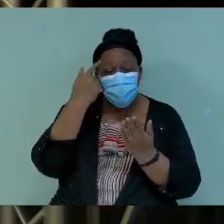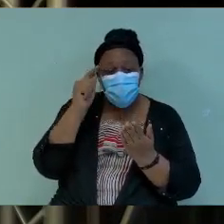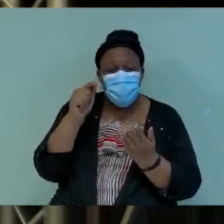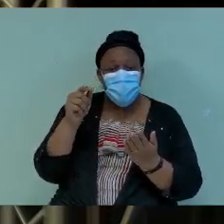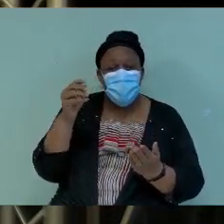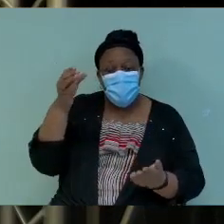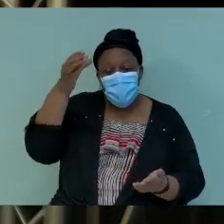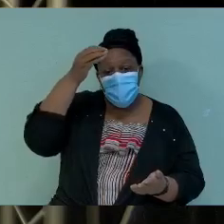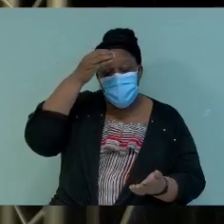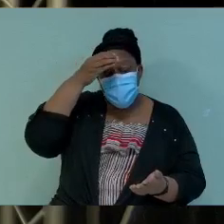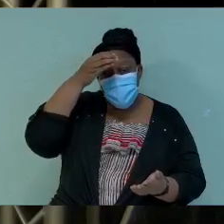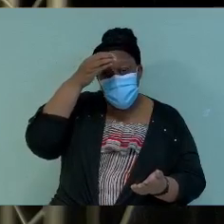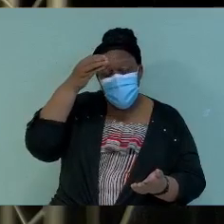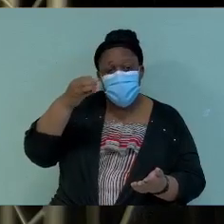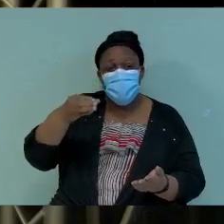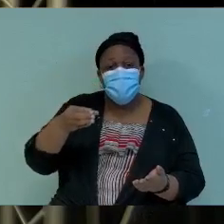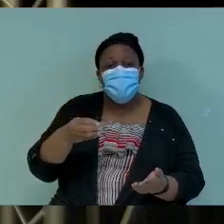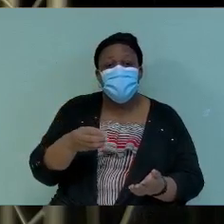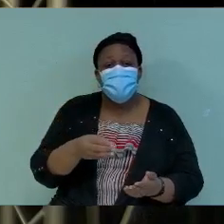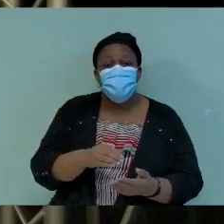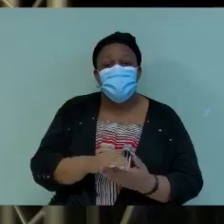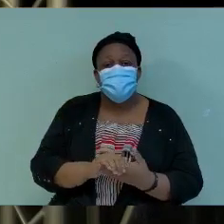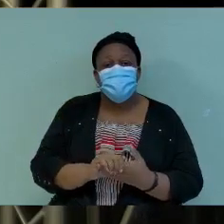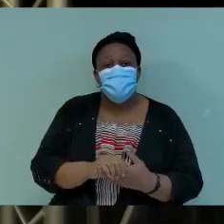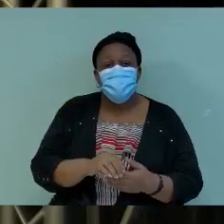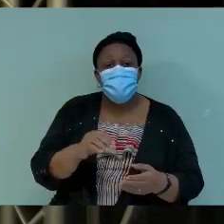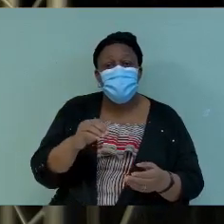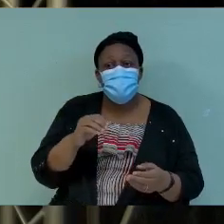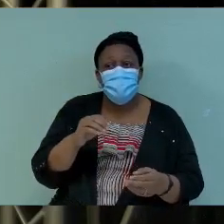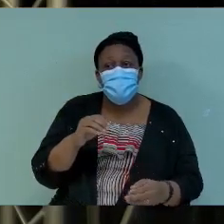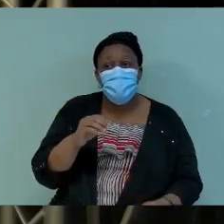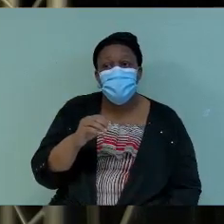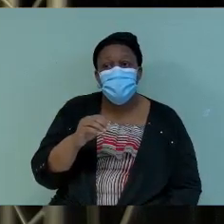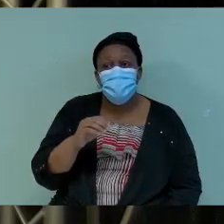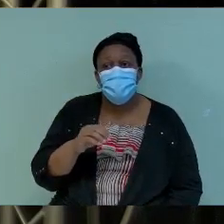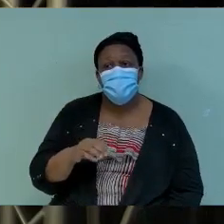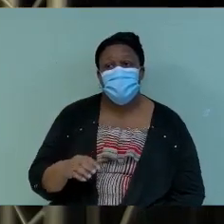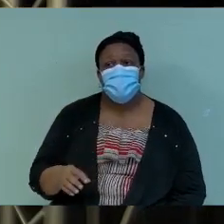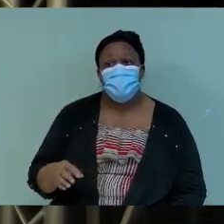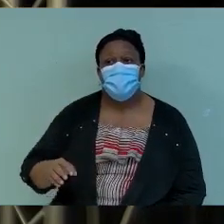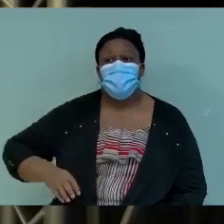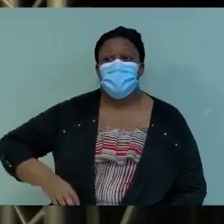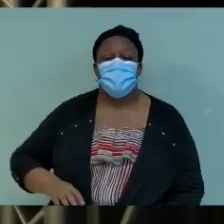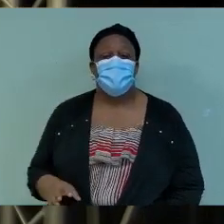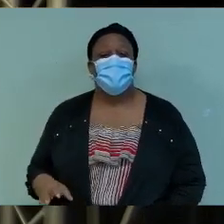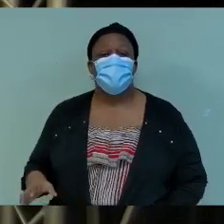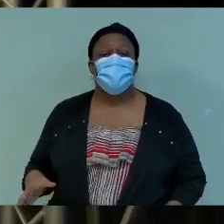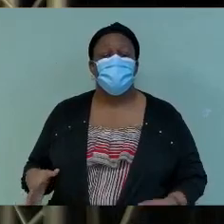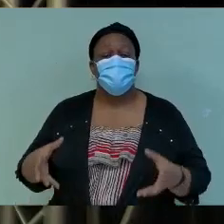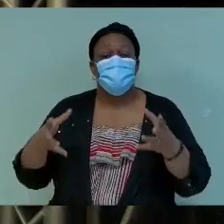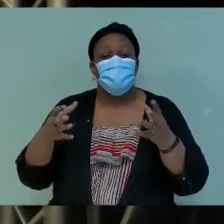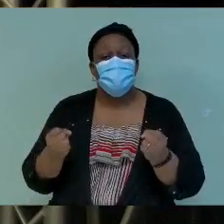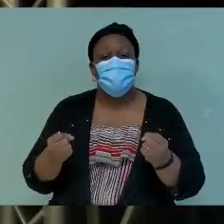flyer in rotation. I conclude with a few tips for coping with stress.